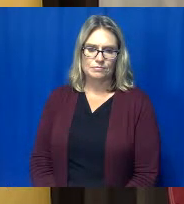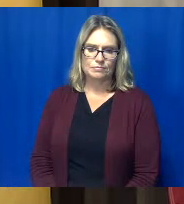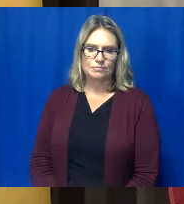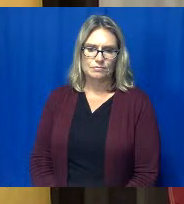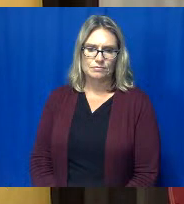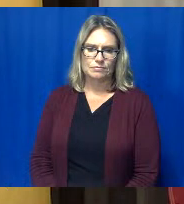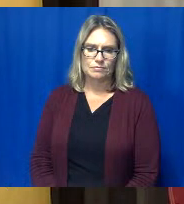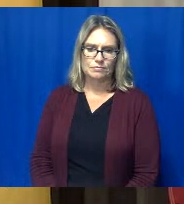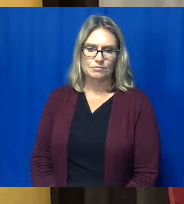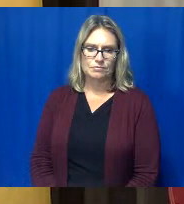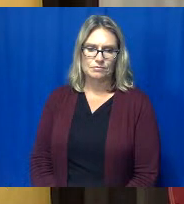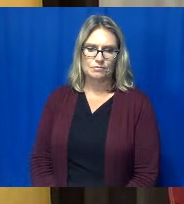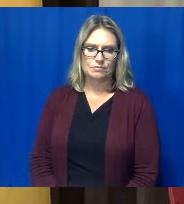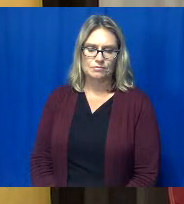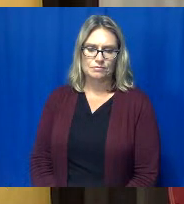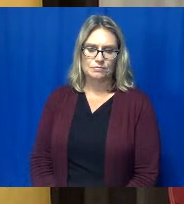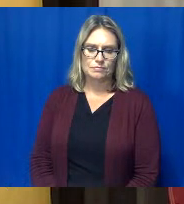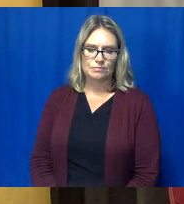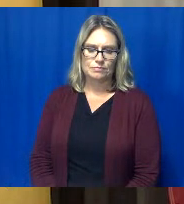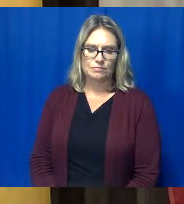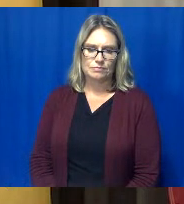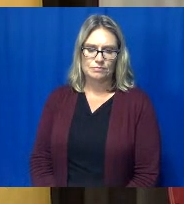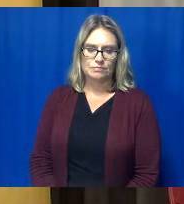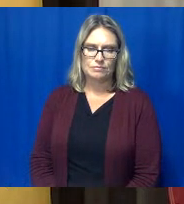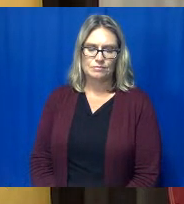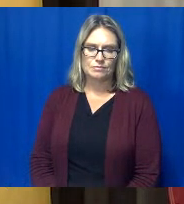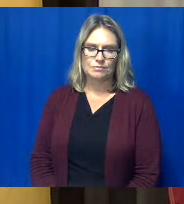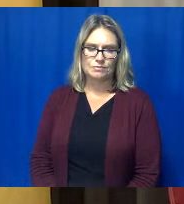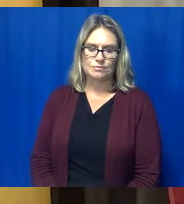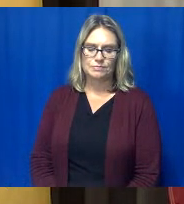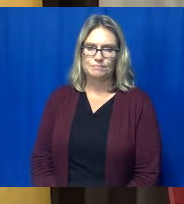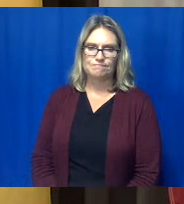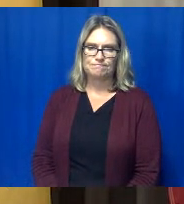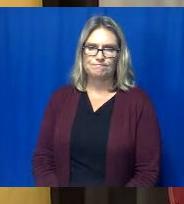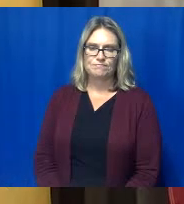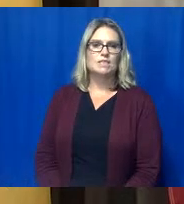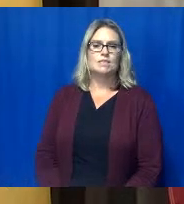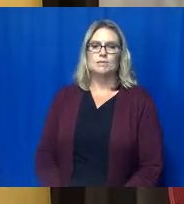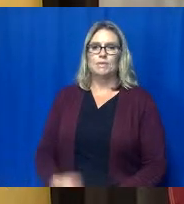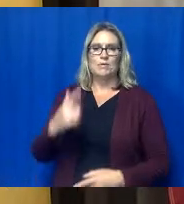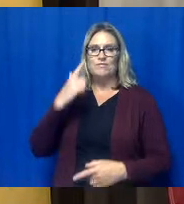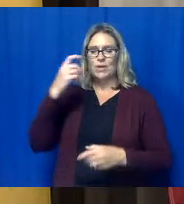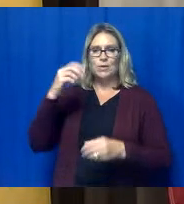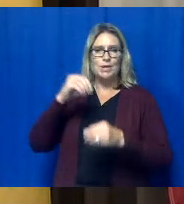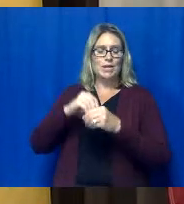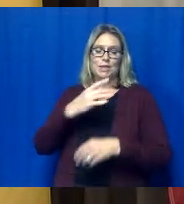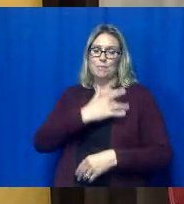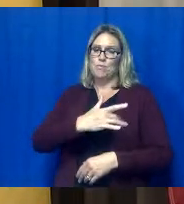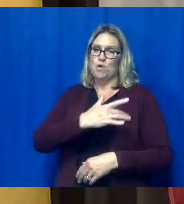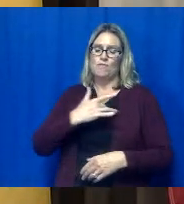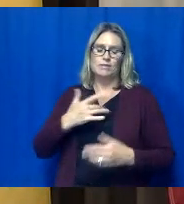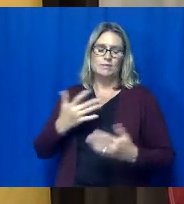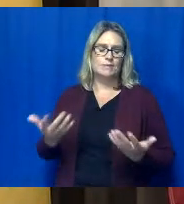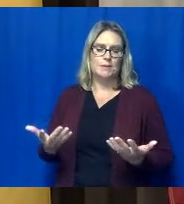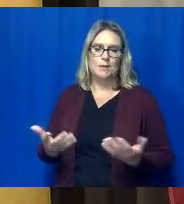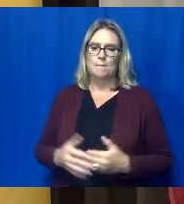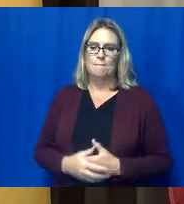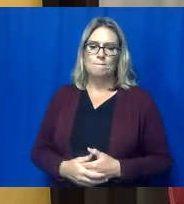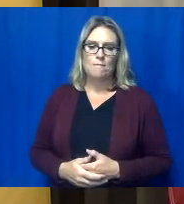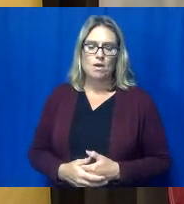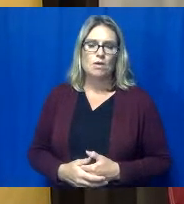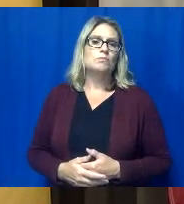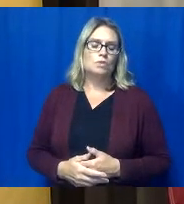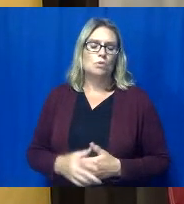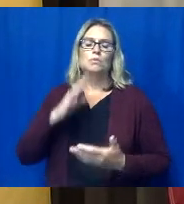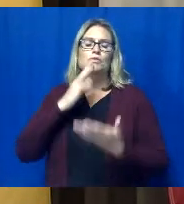in the province, meaning that we're all together in order to control outbreaks